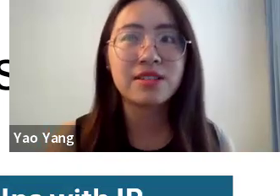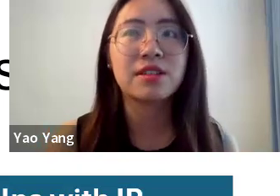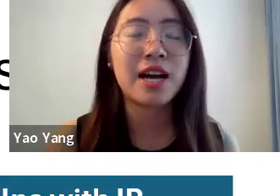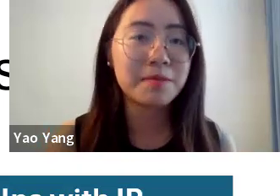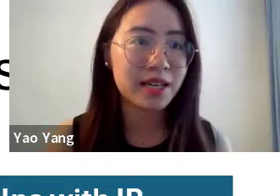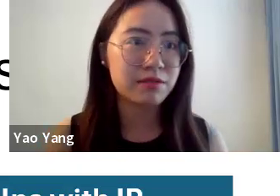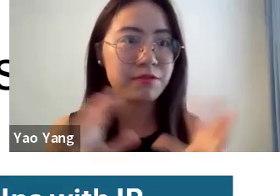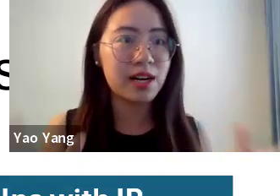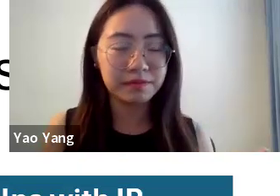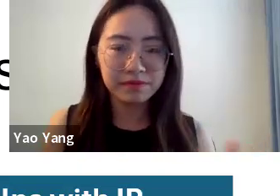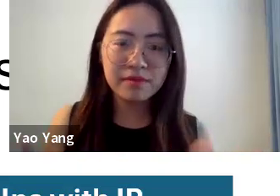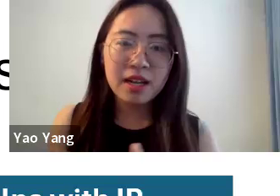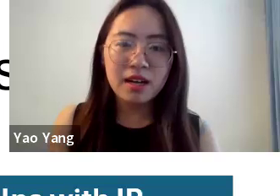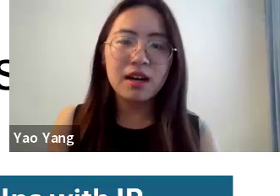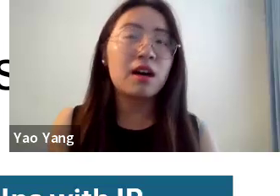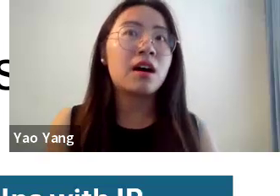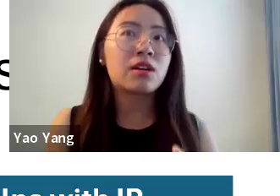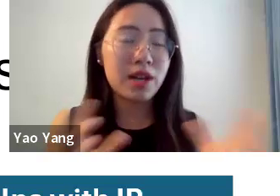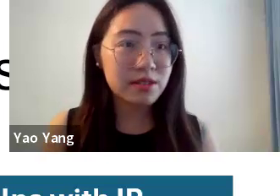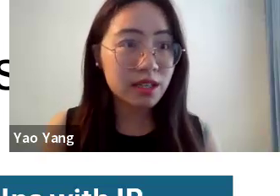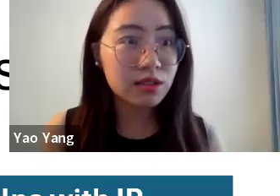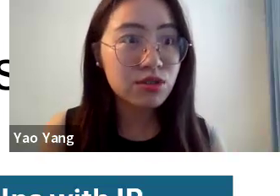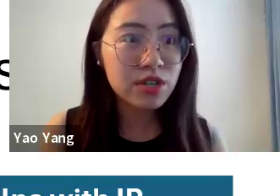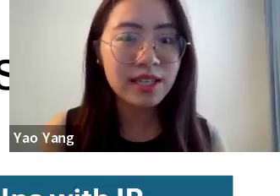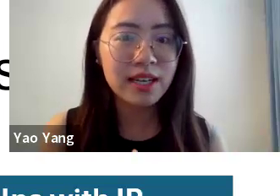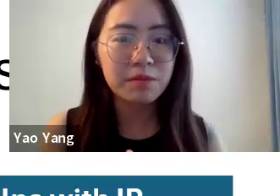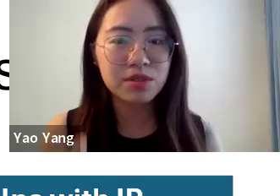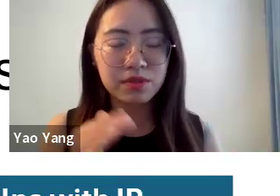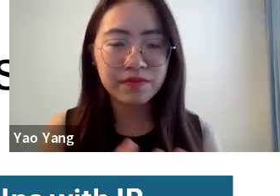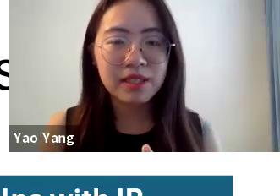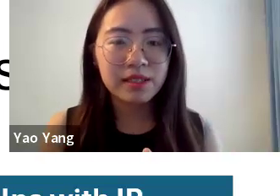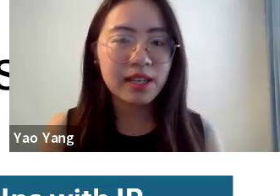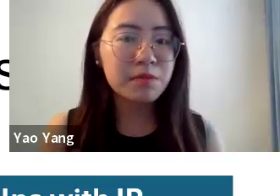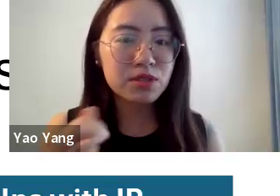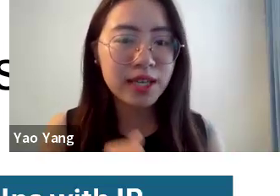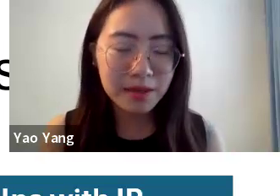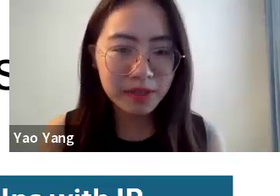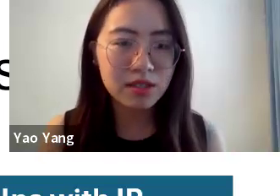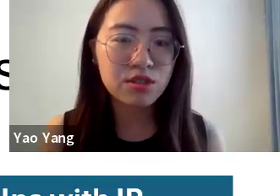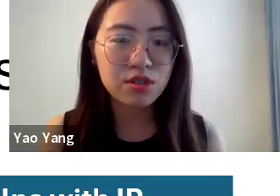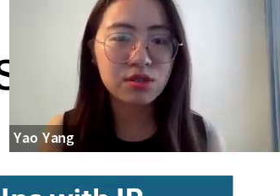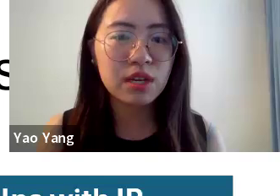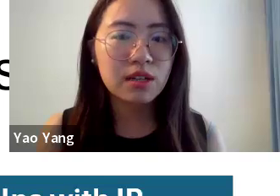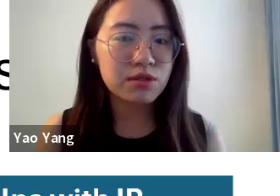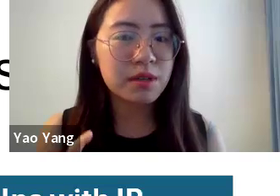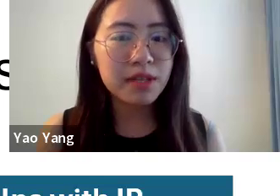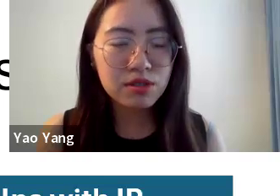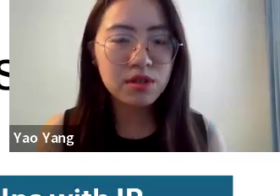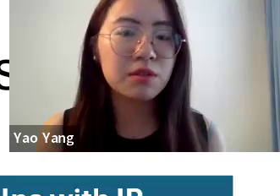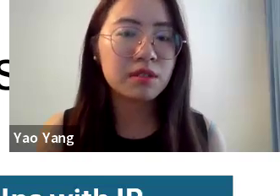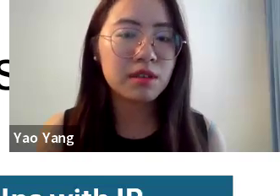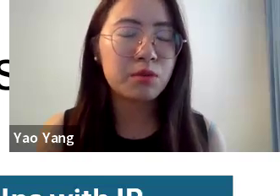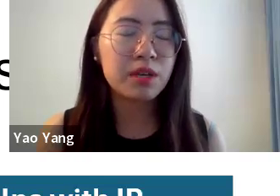We invite alumni from across the country. They come to a campus to do